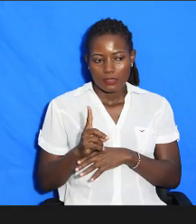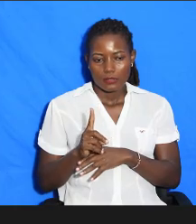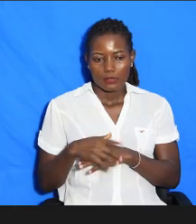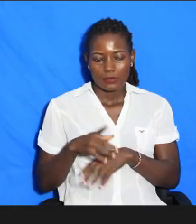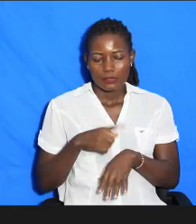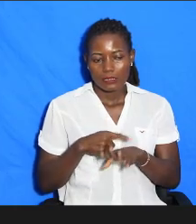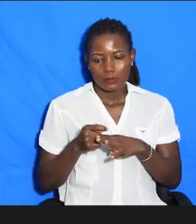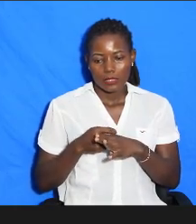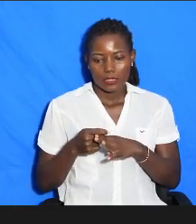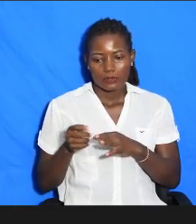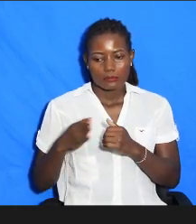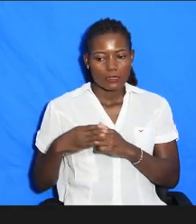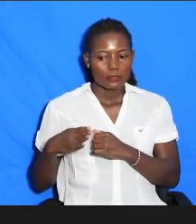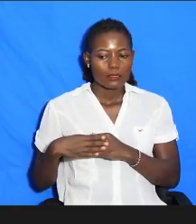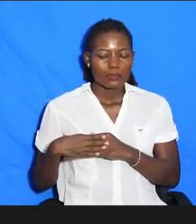during training like